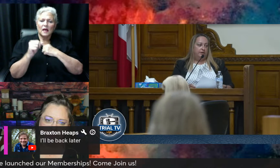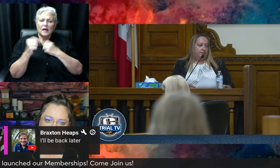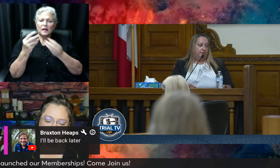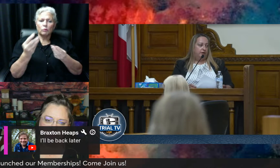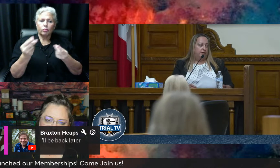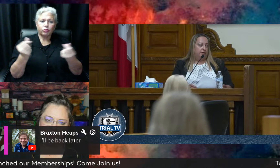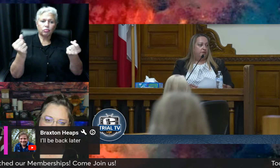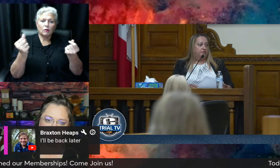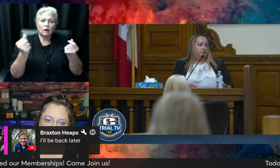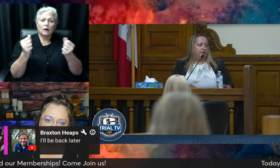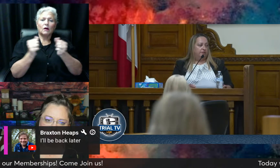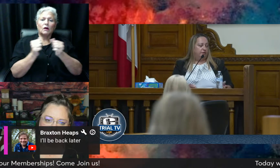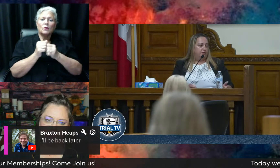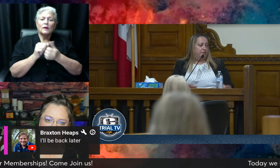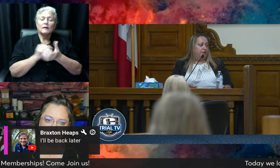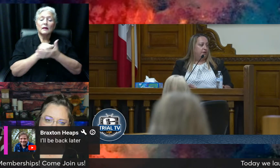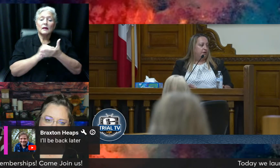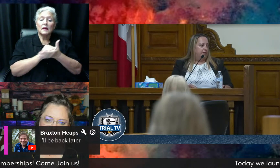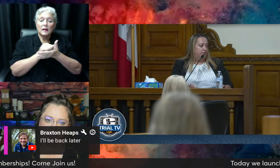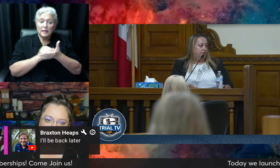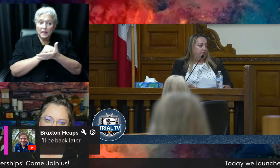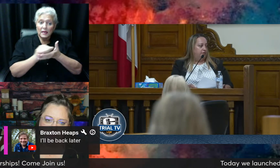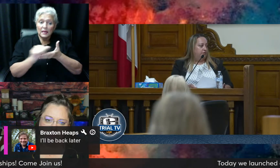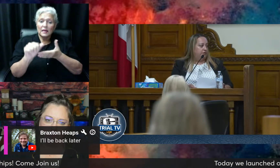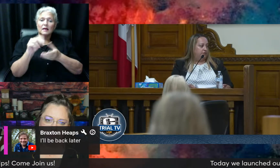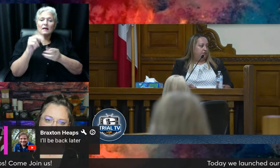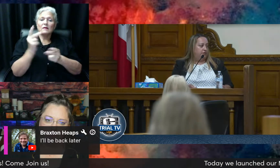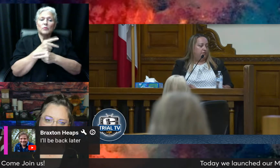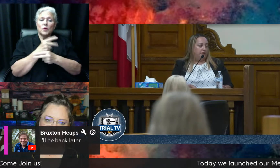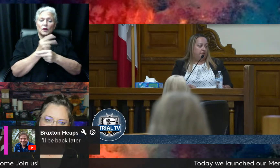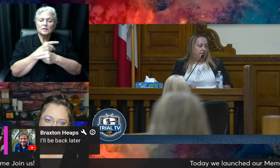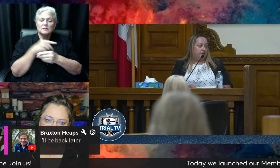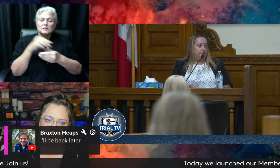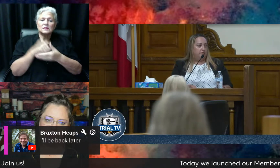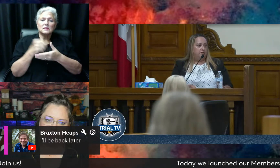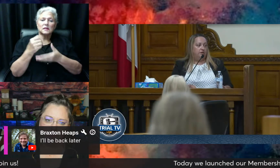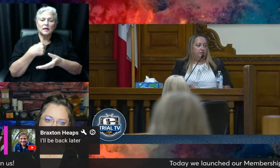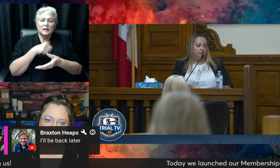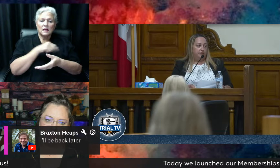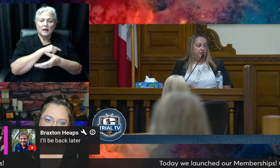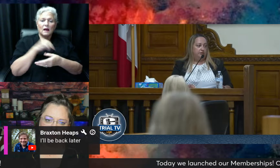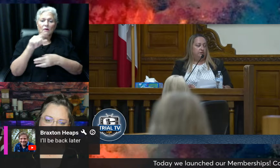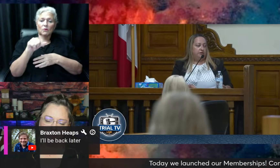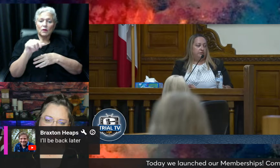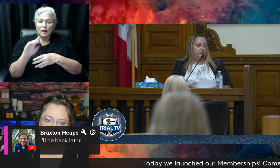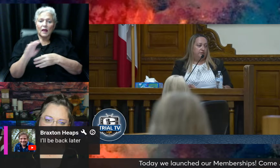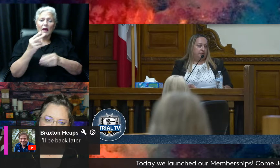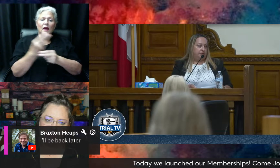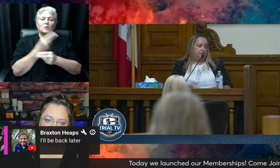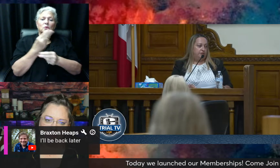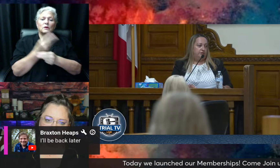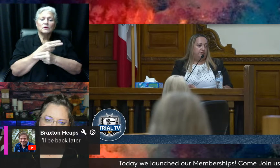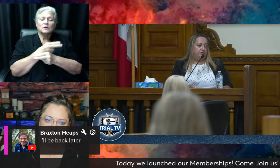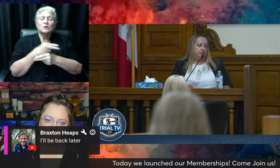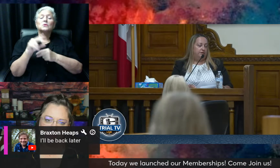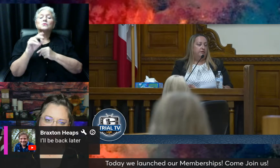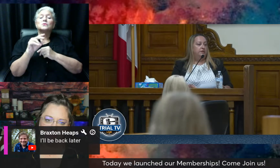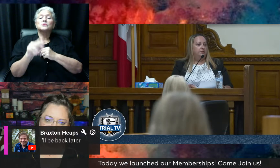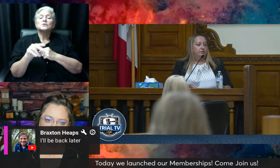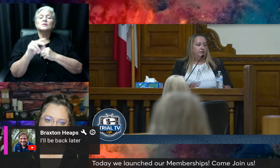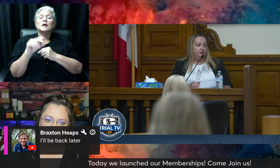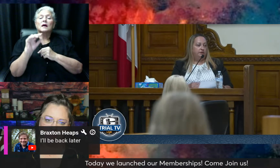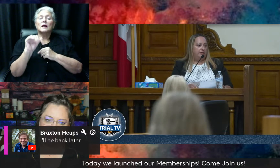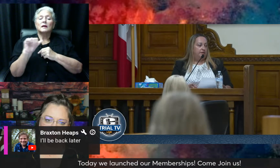So with cleaning products, again, for example, in our lab, we use either alcohol or bleach, a 10% bleach solution to